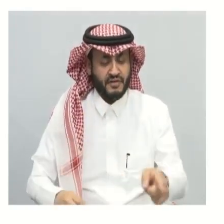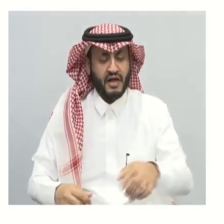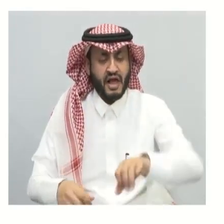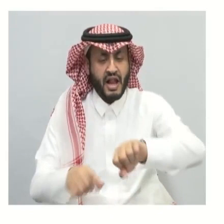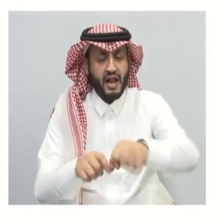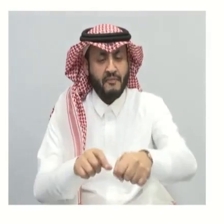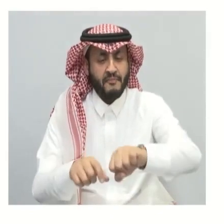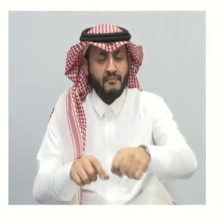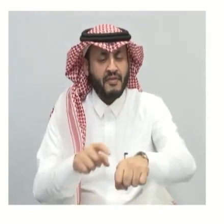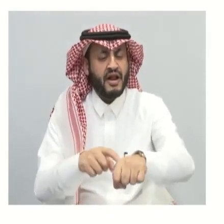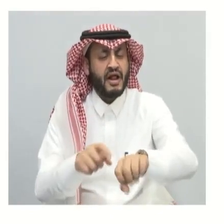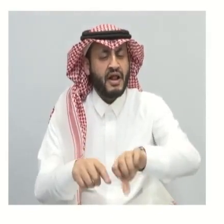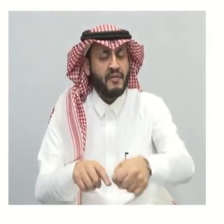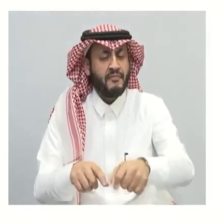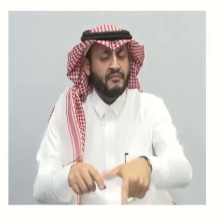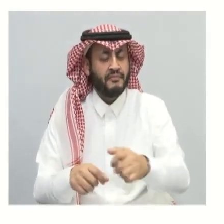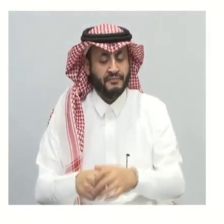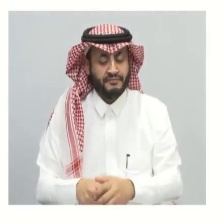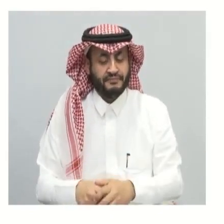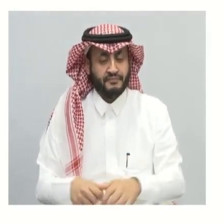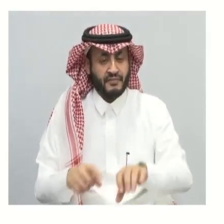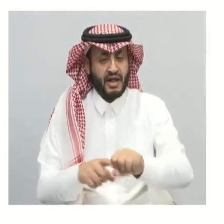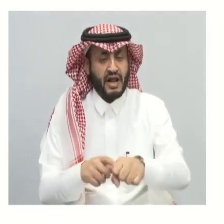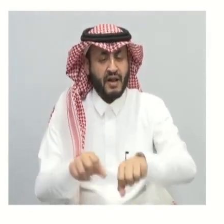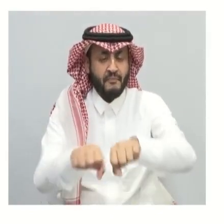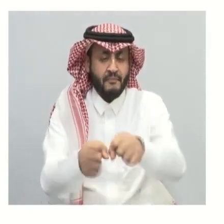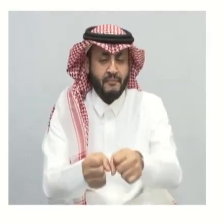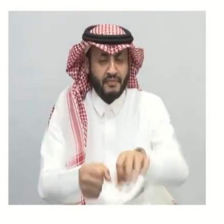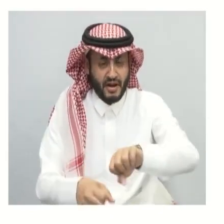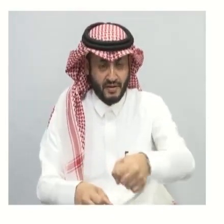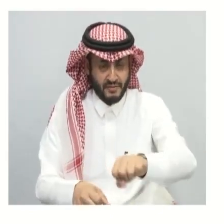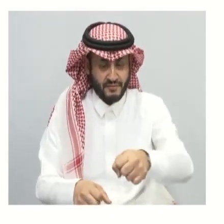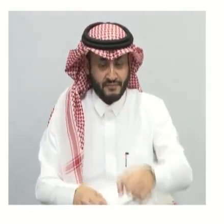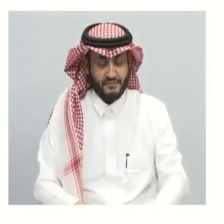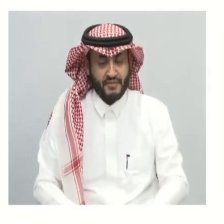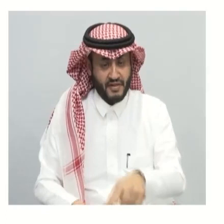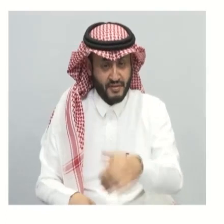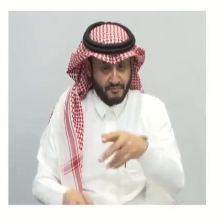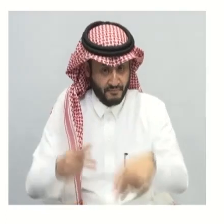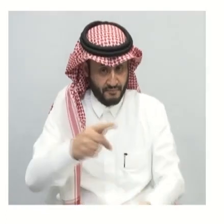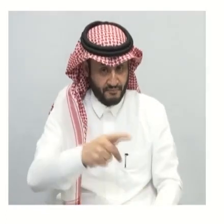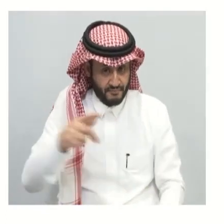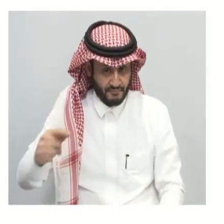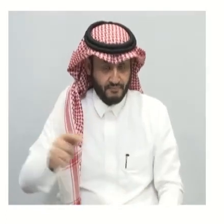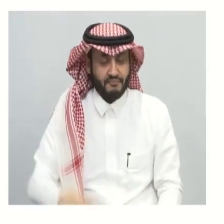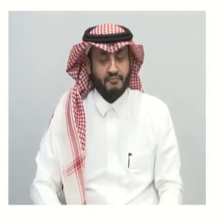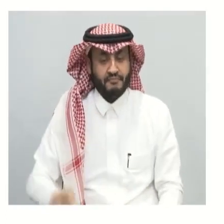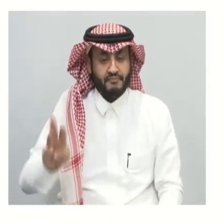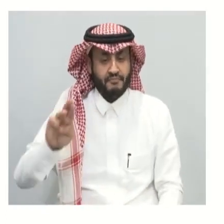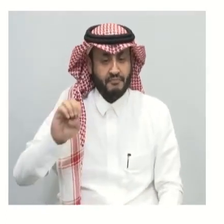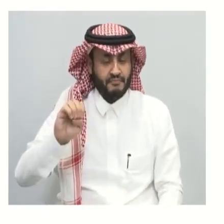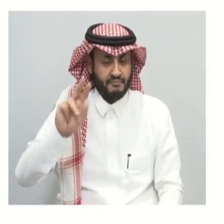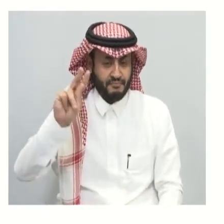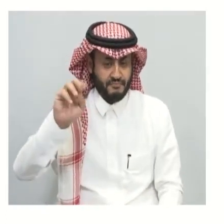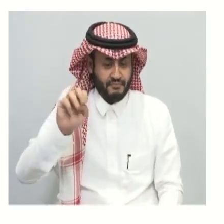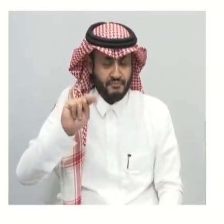in here? The handle? The doorknob is broken. Broken is the past participle form of the verb,